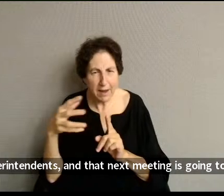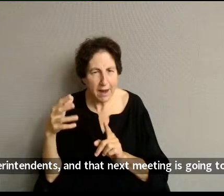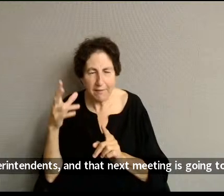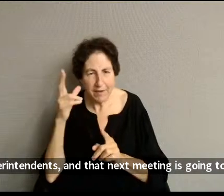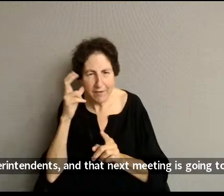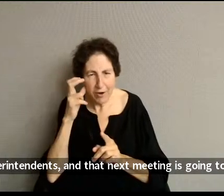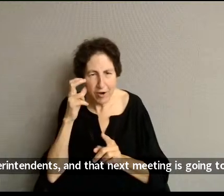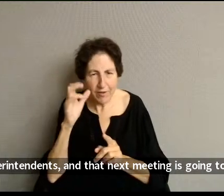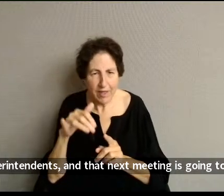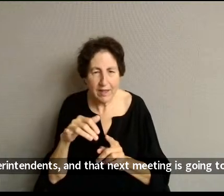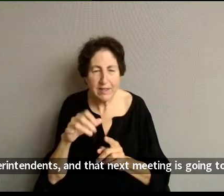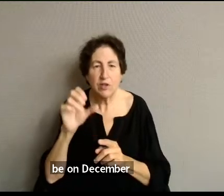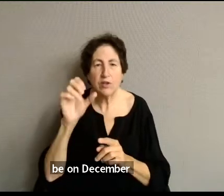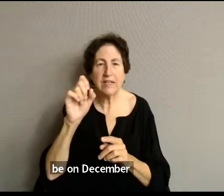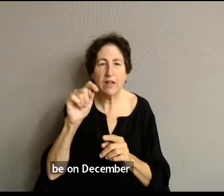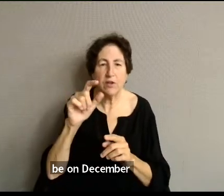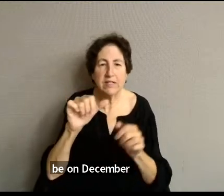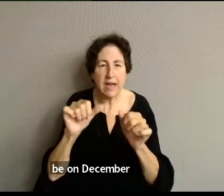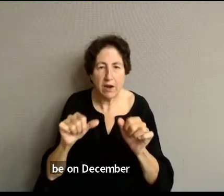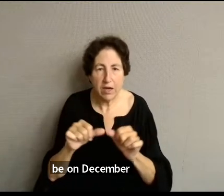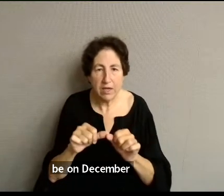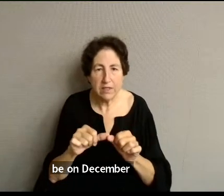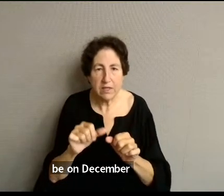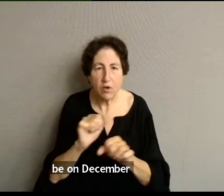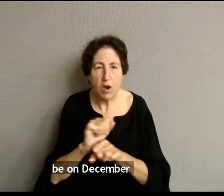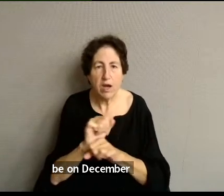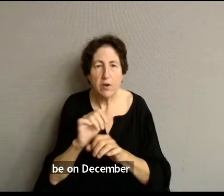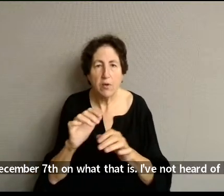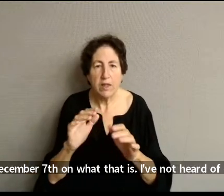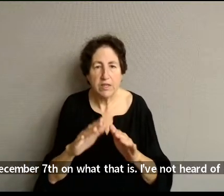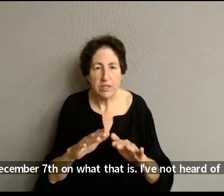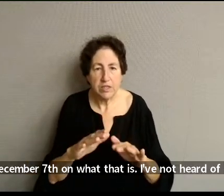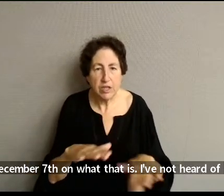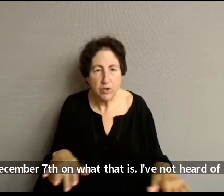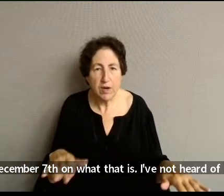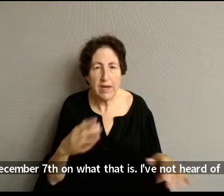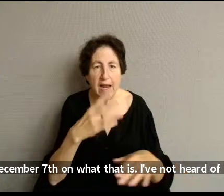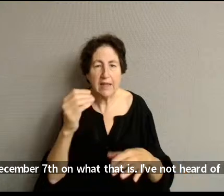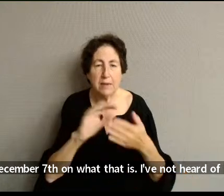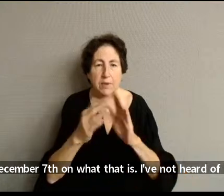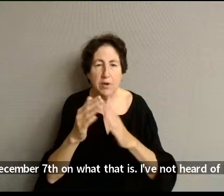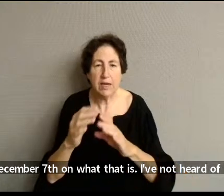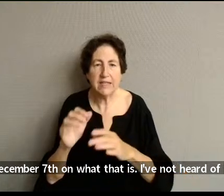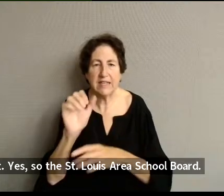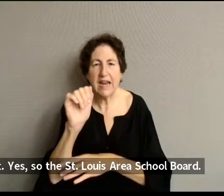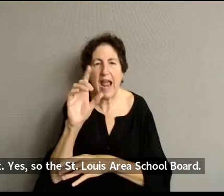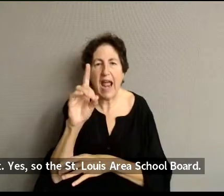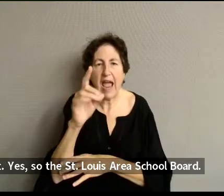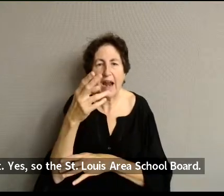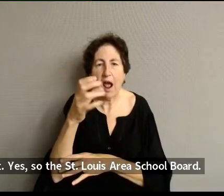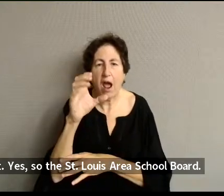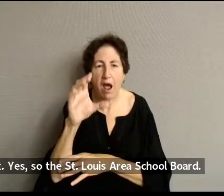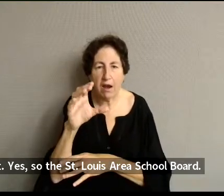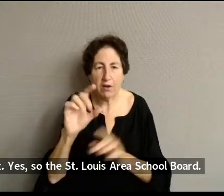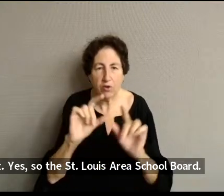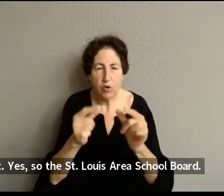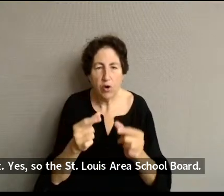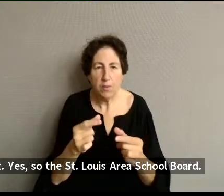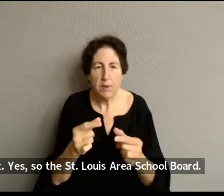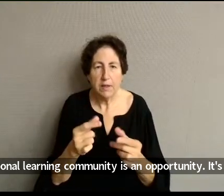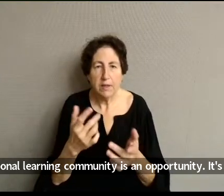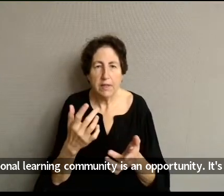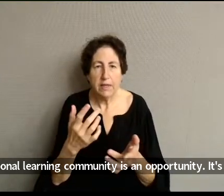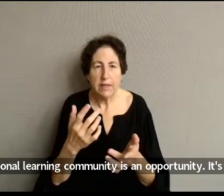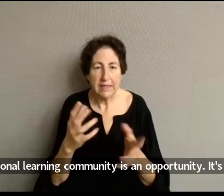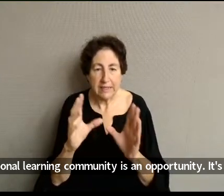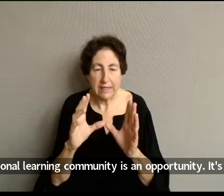of that. Yeah, so the St. Louis Area School Board Professional Learning Community is an opportunity. It's an ad hoc group. I was on the committee